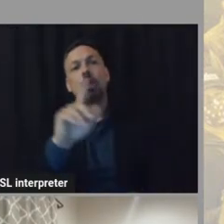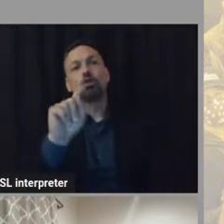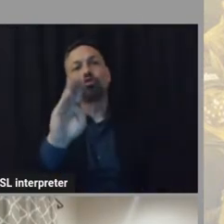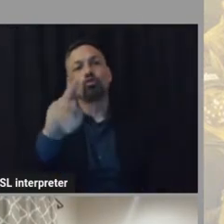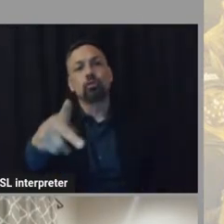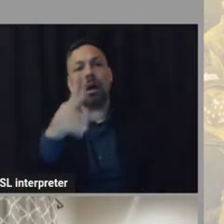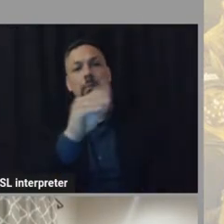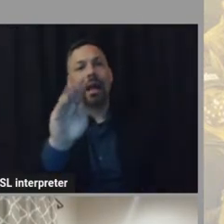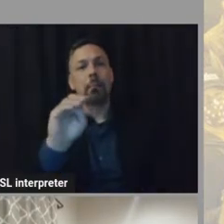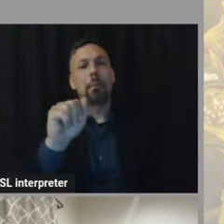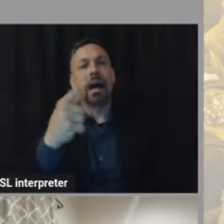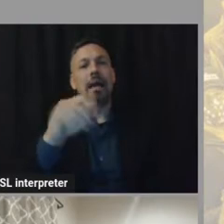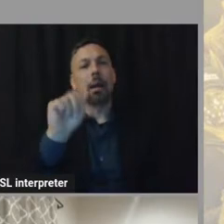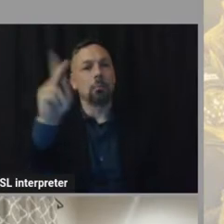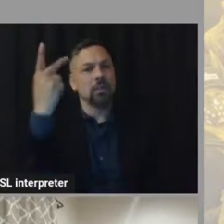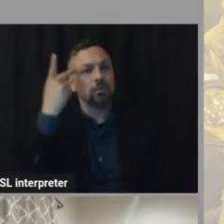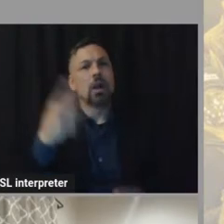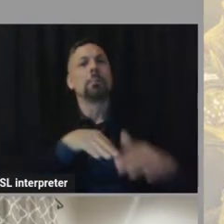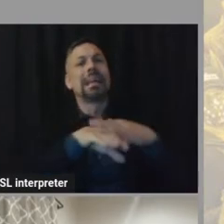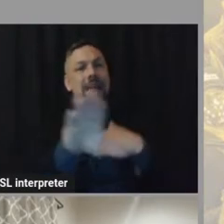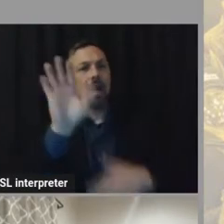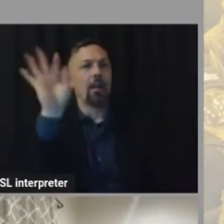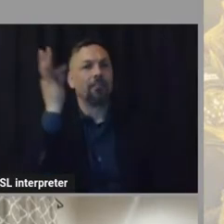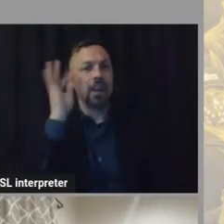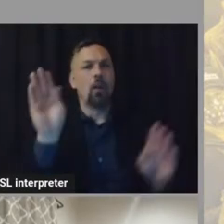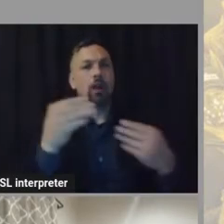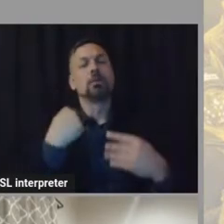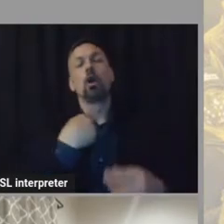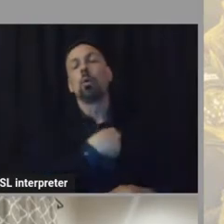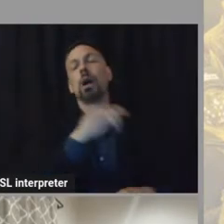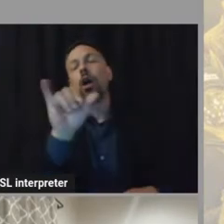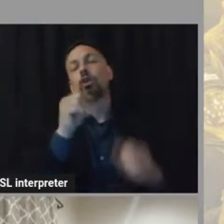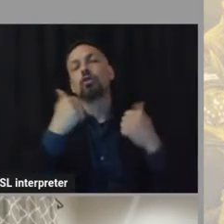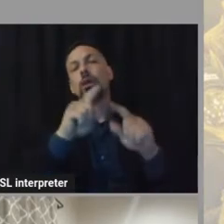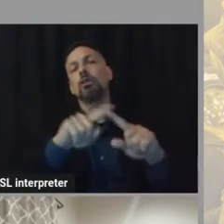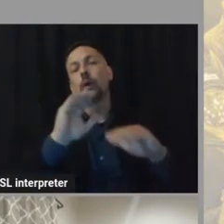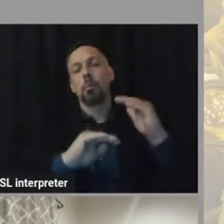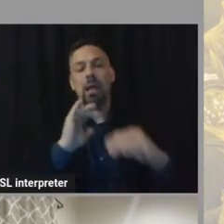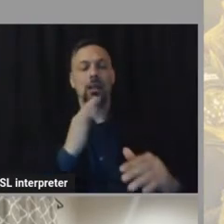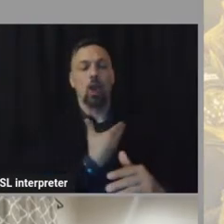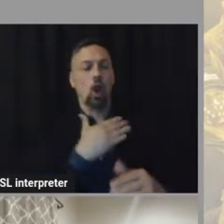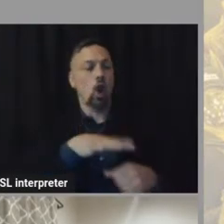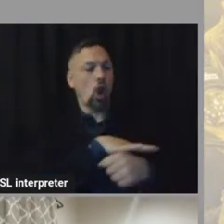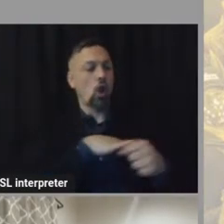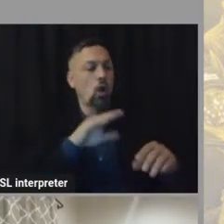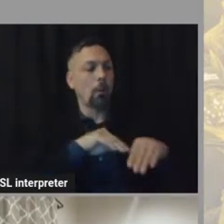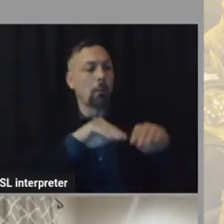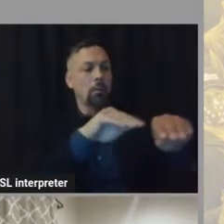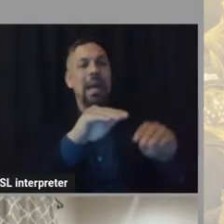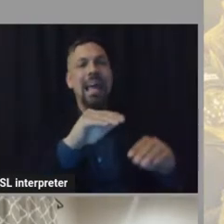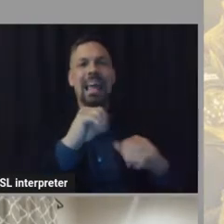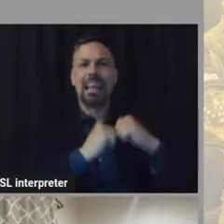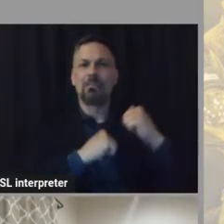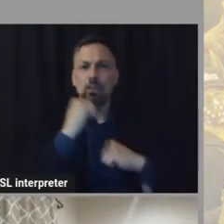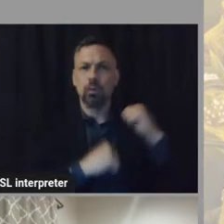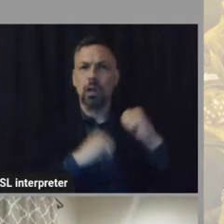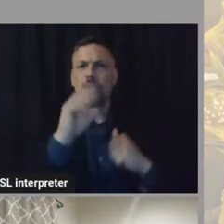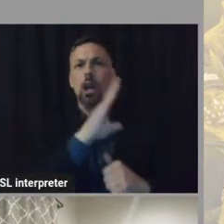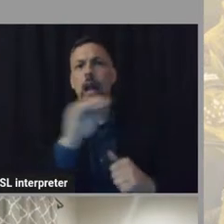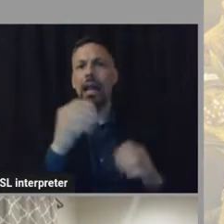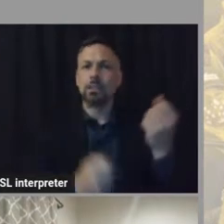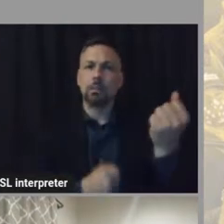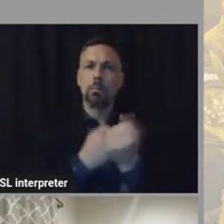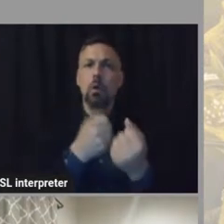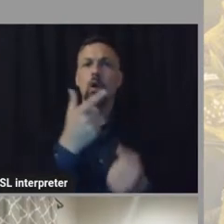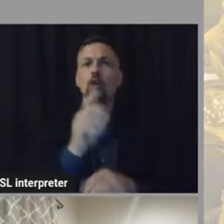battleground races. We also are trying to build our local movement infrastructure and build support grassroots on